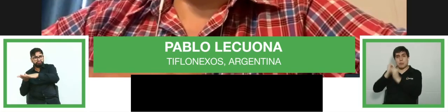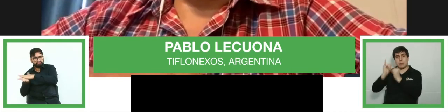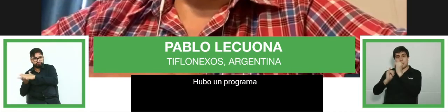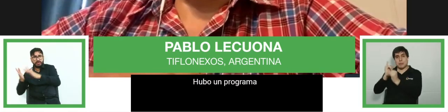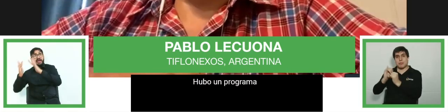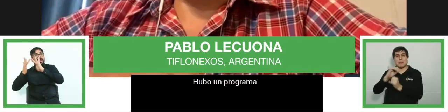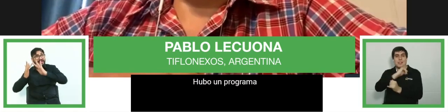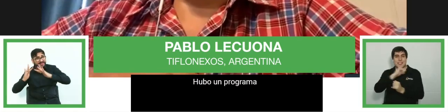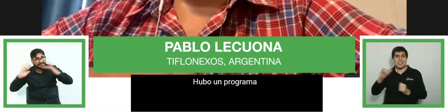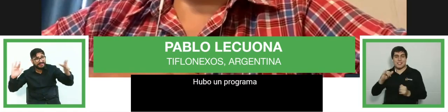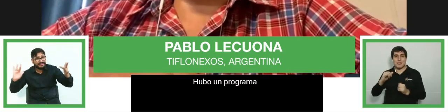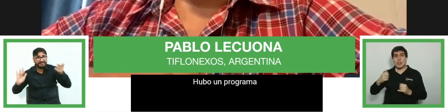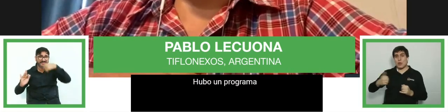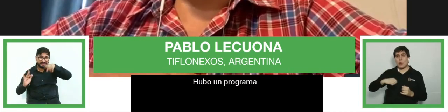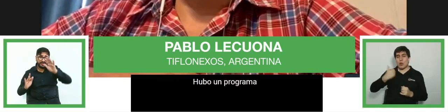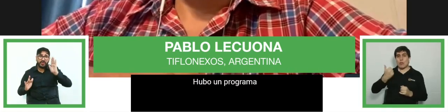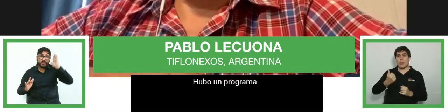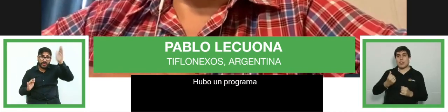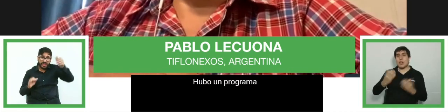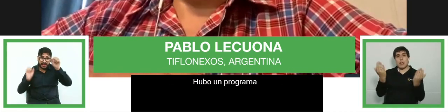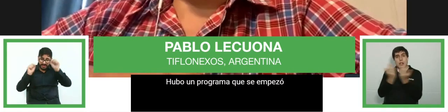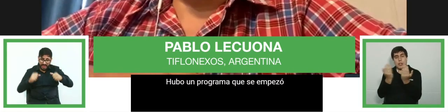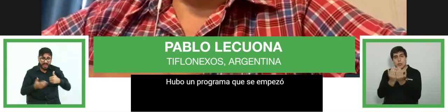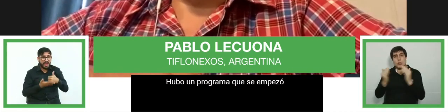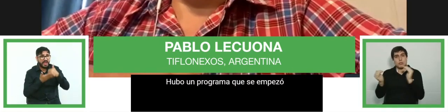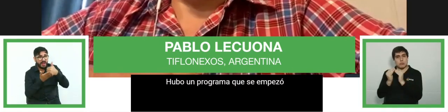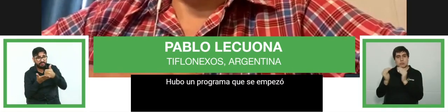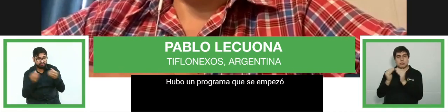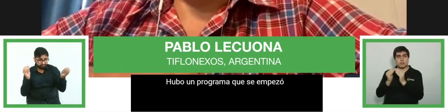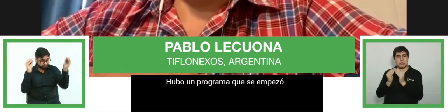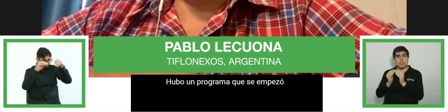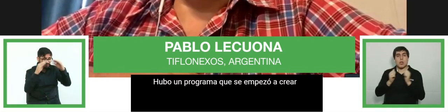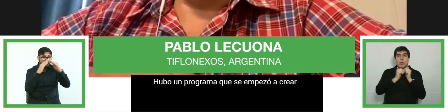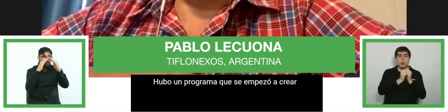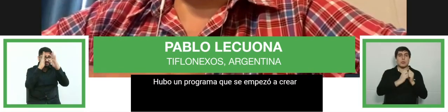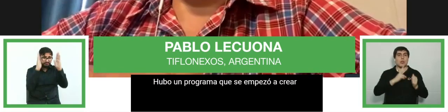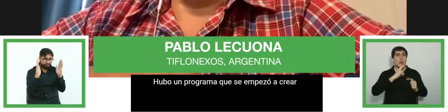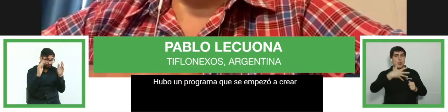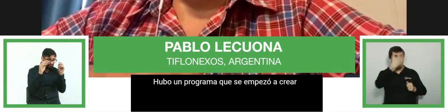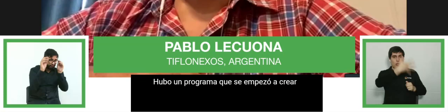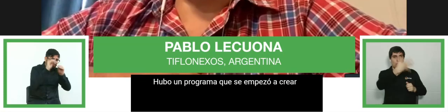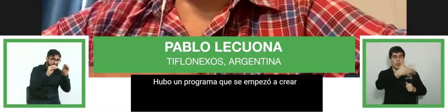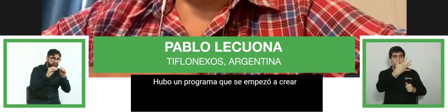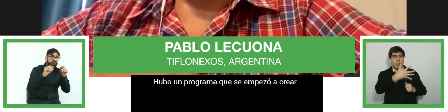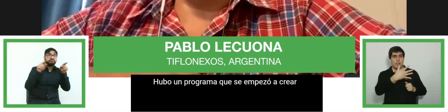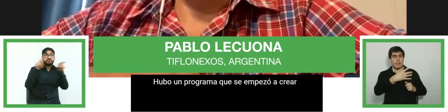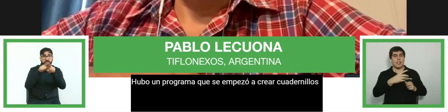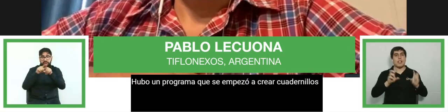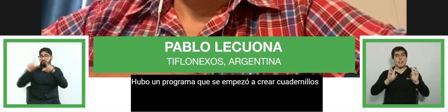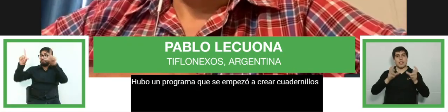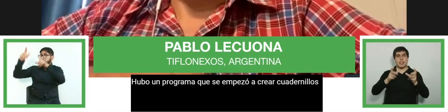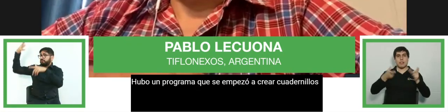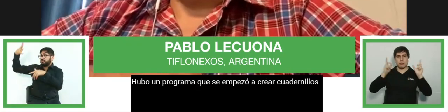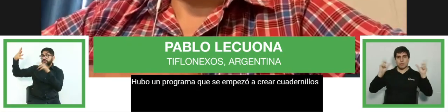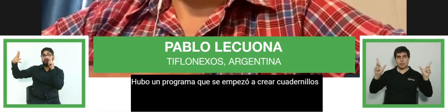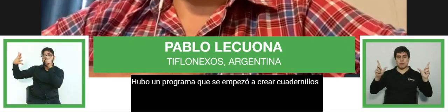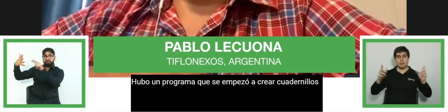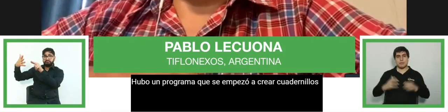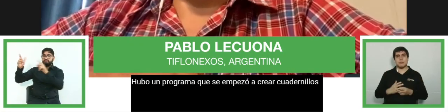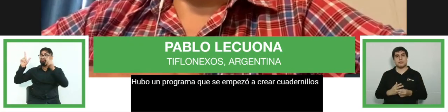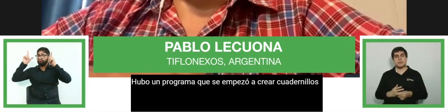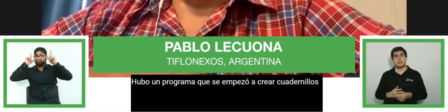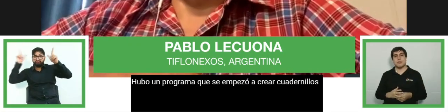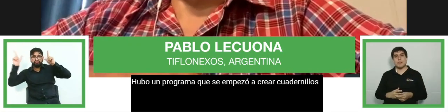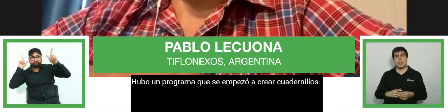home, complemented with TV programs and radio programs. But when the program started, the first thing we